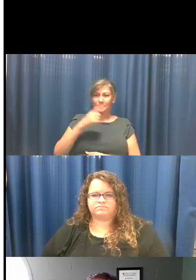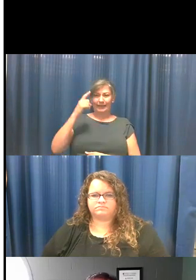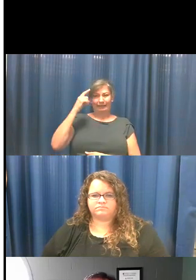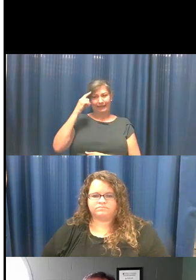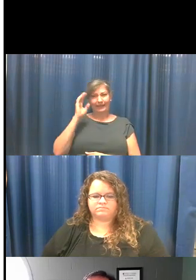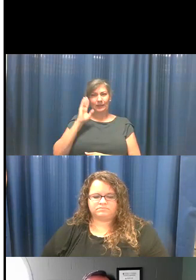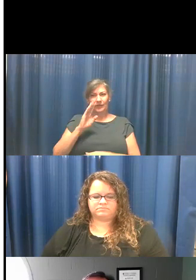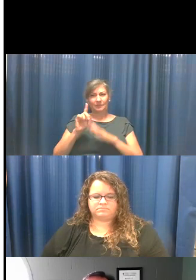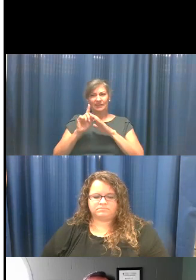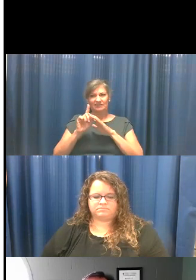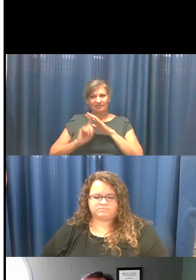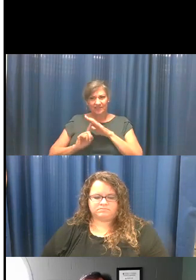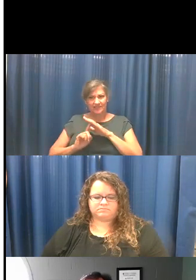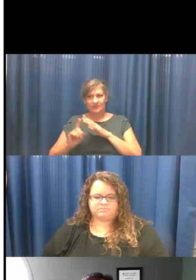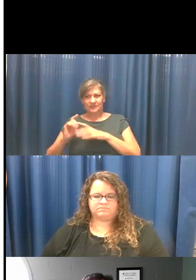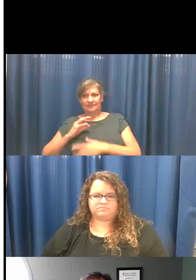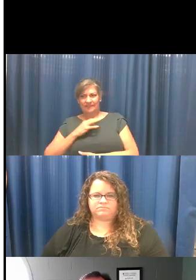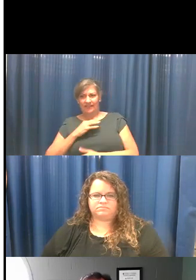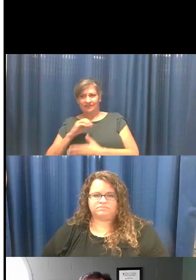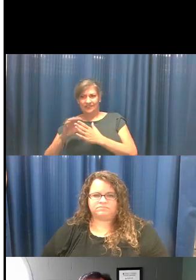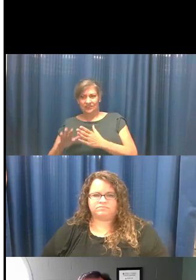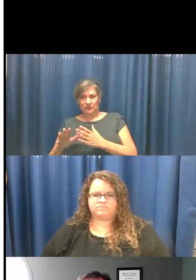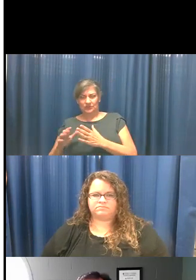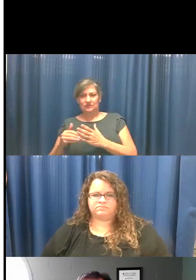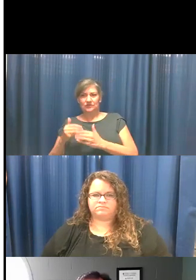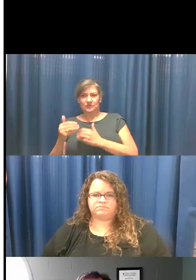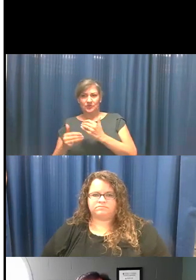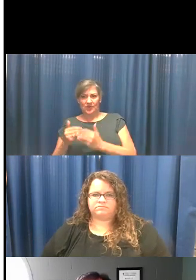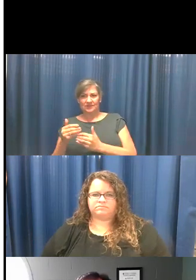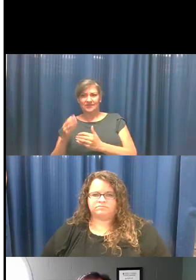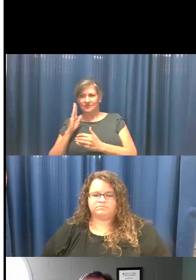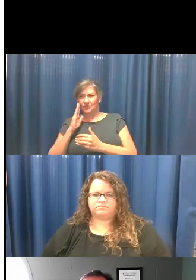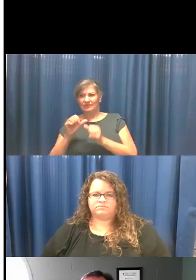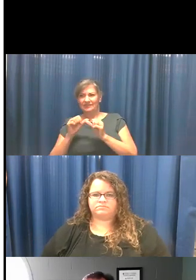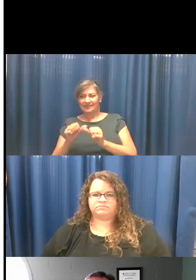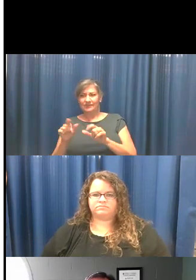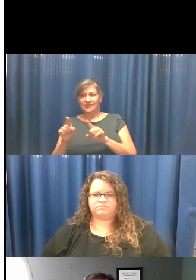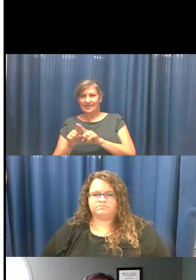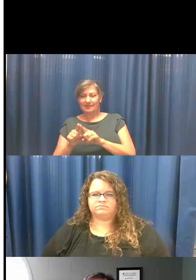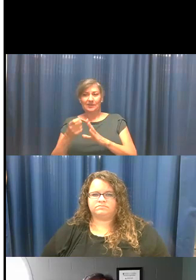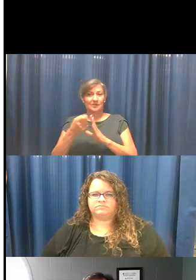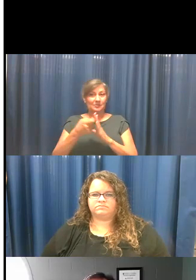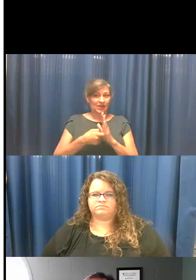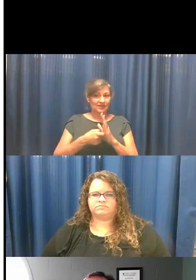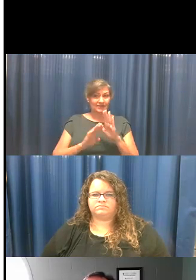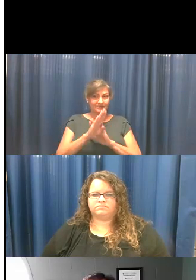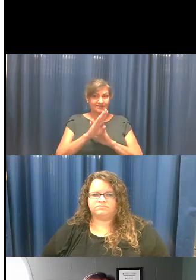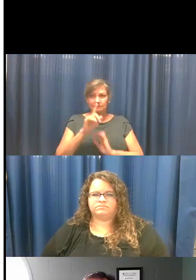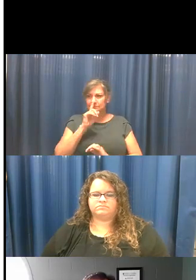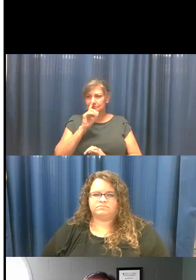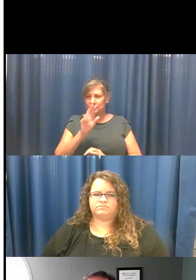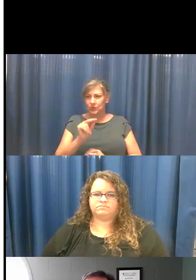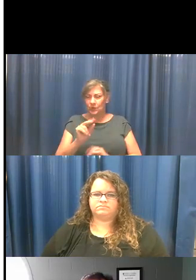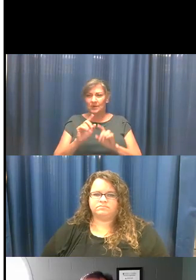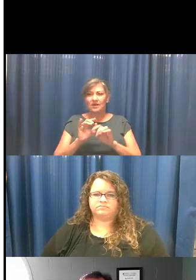to faculty and students, that the processes will remain the same, pricing will not go up. And also